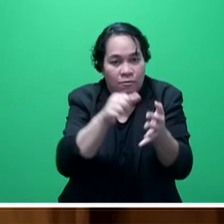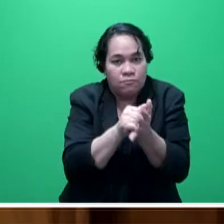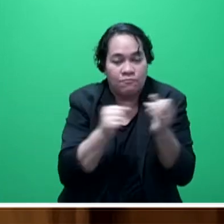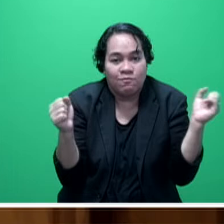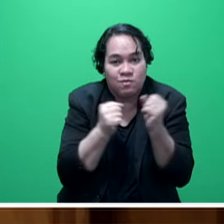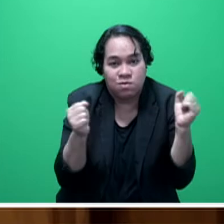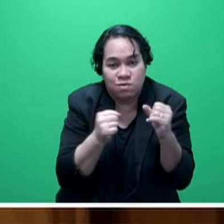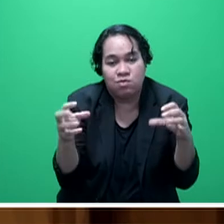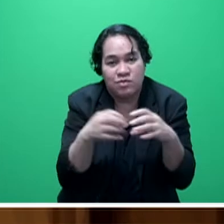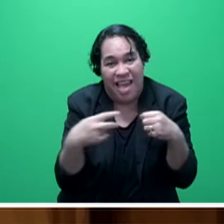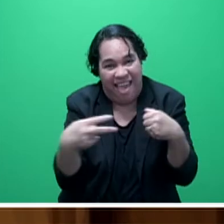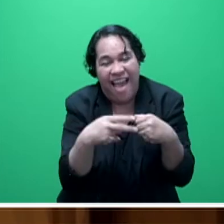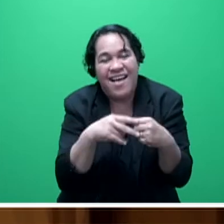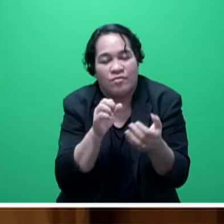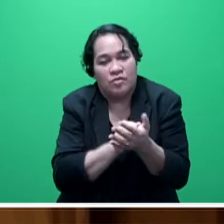proper fish handling.